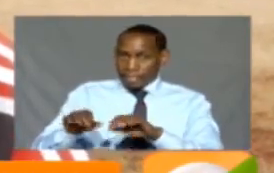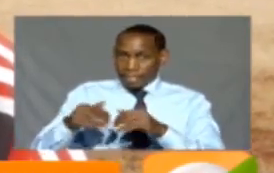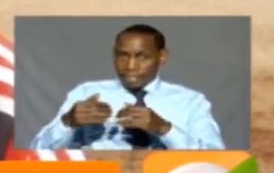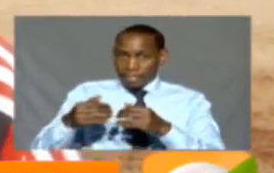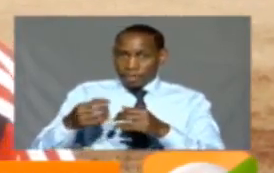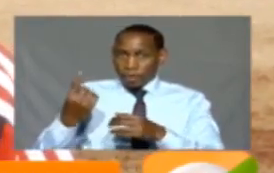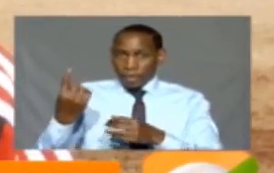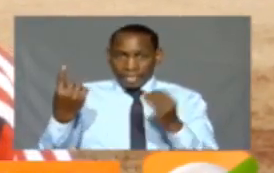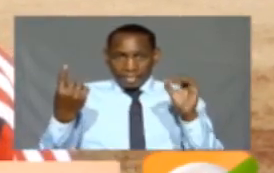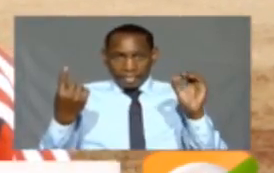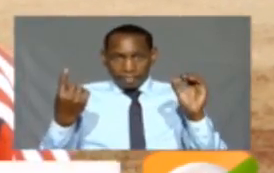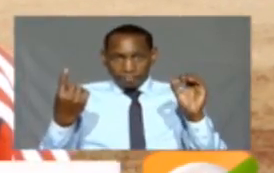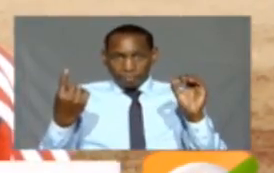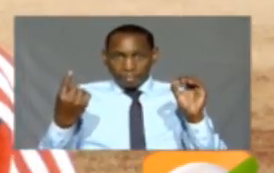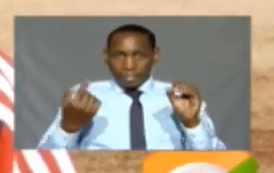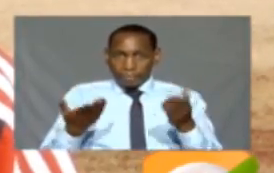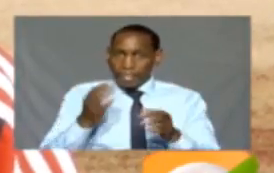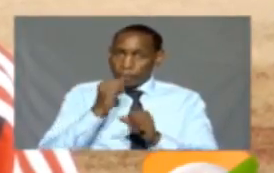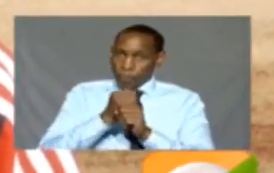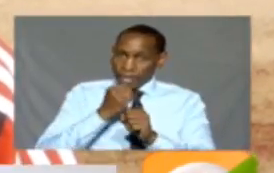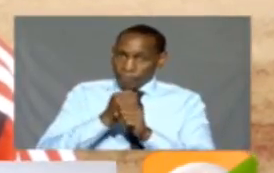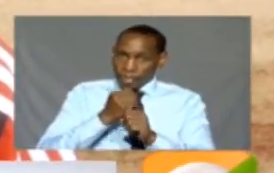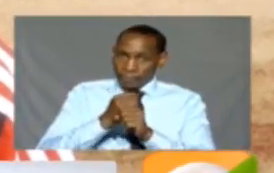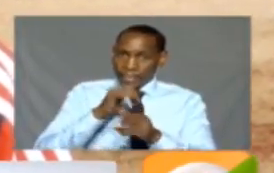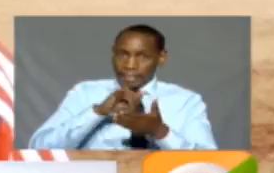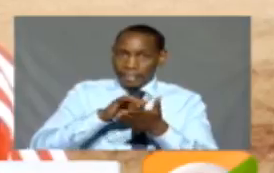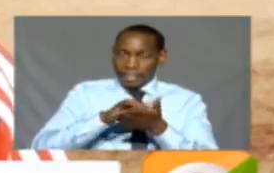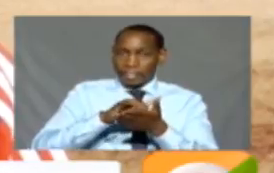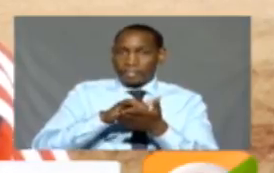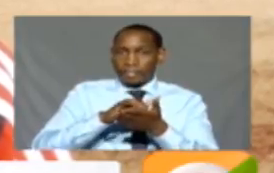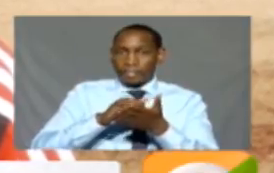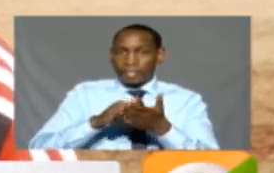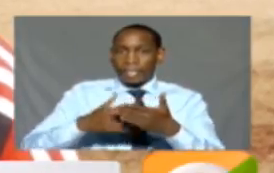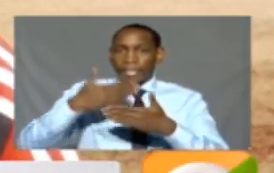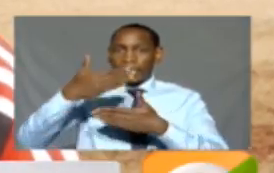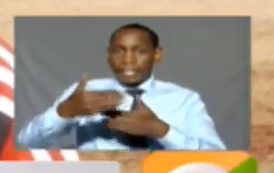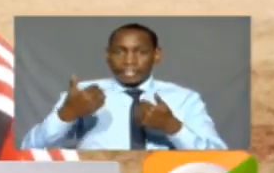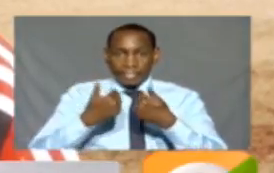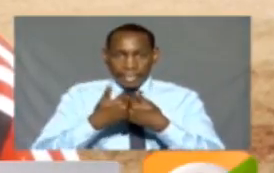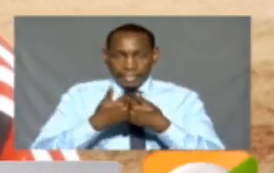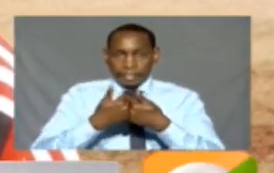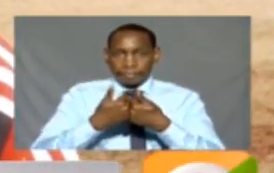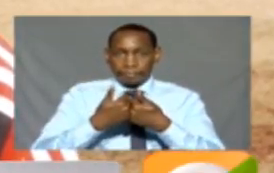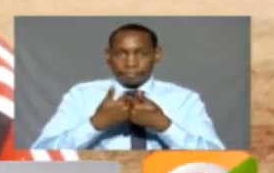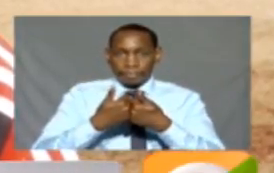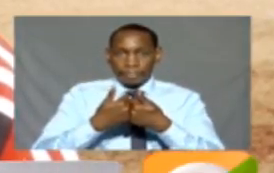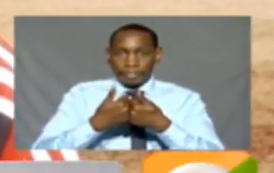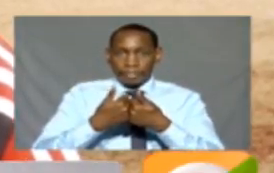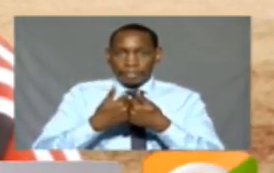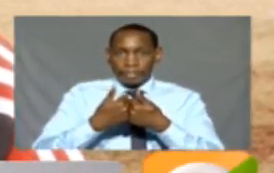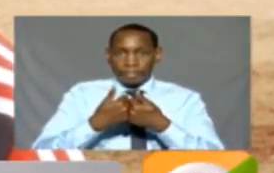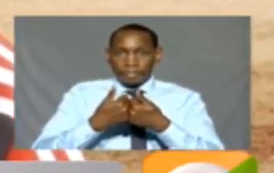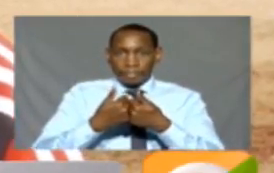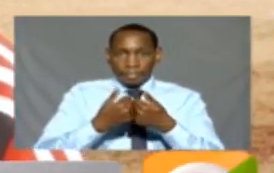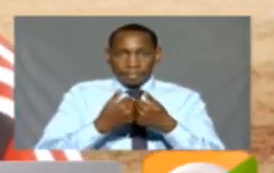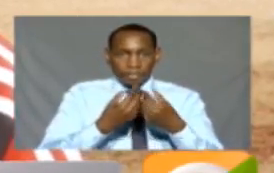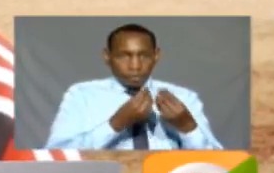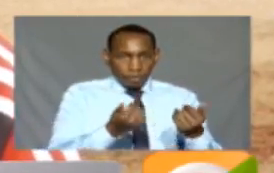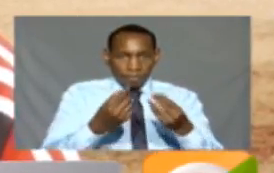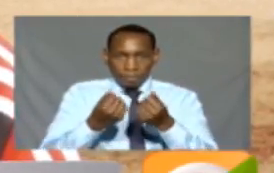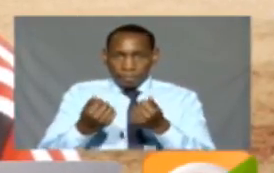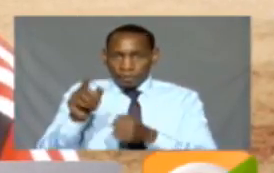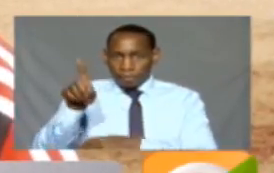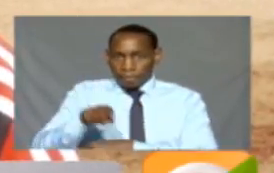goal. So we are working to make sure that next game tunawakia zile ma mistakes tumefanya leo ndio